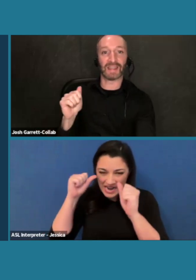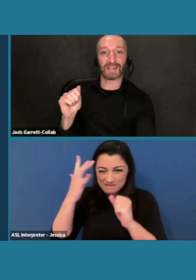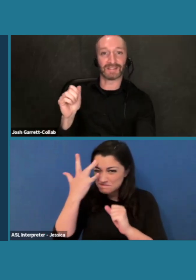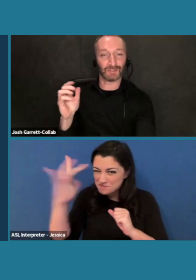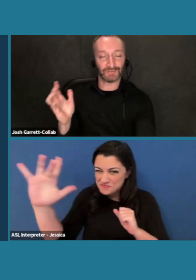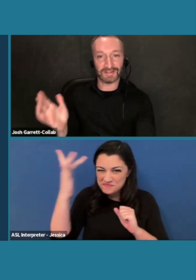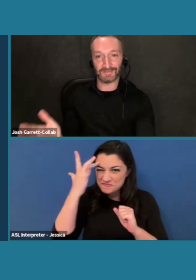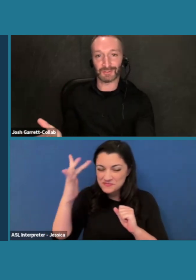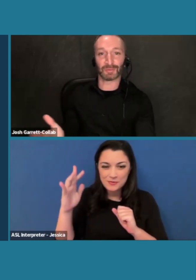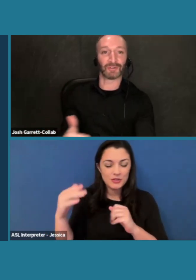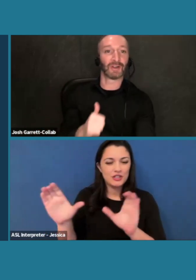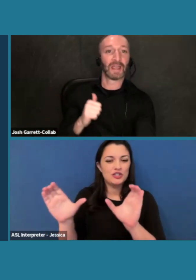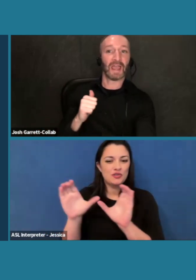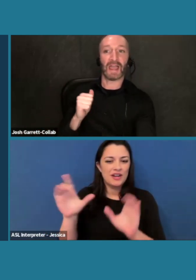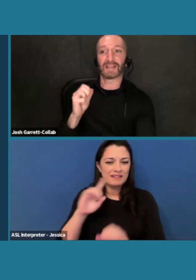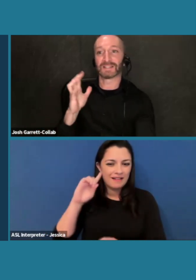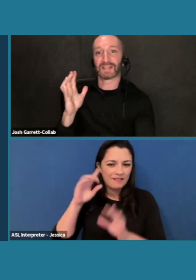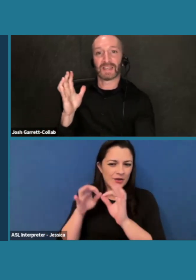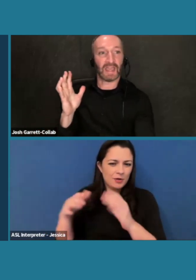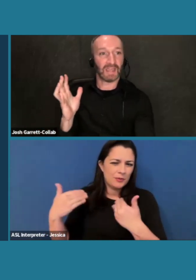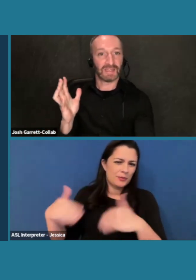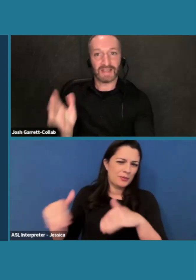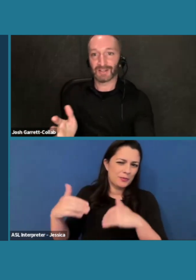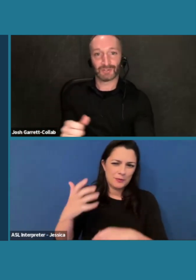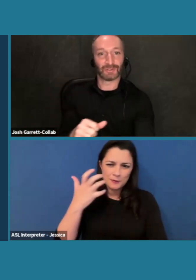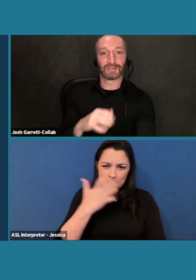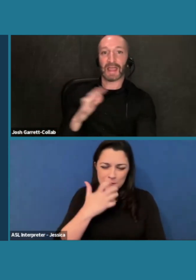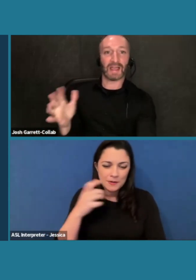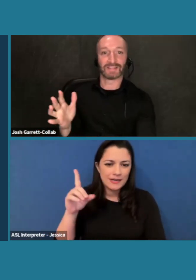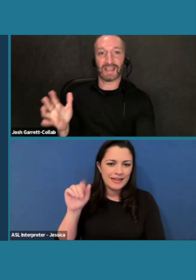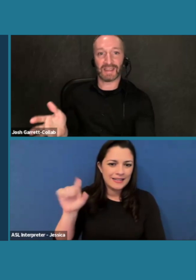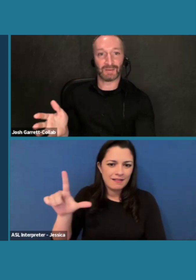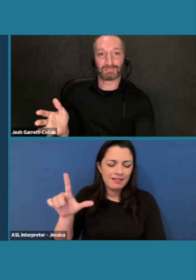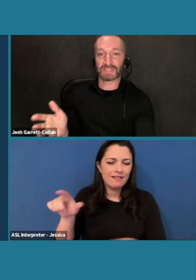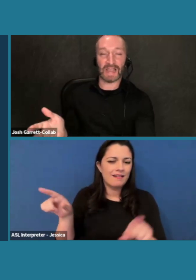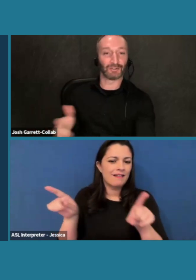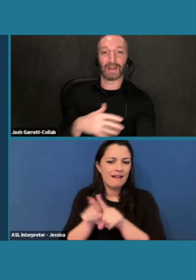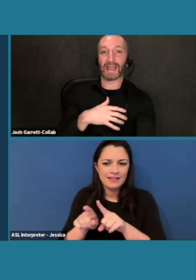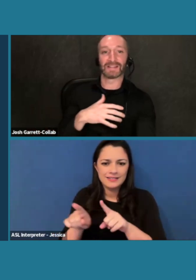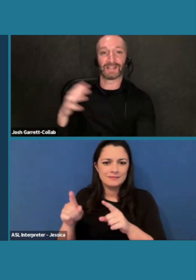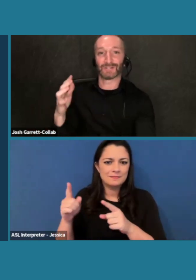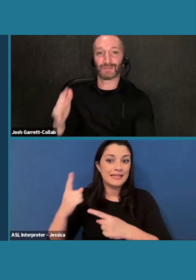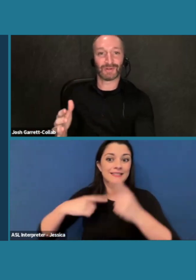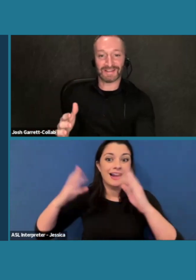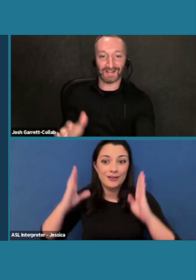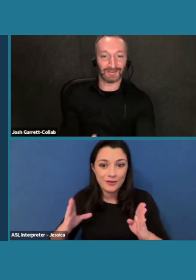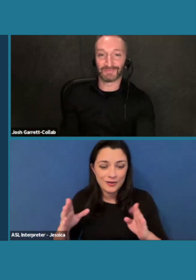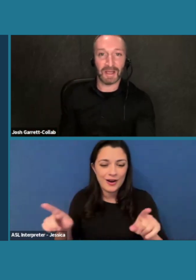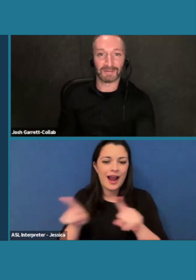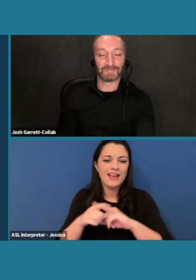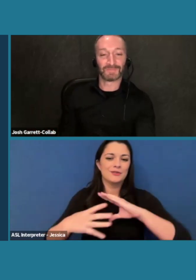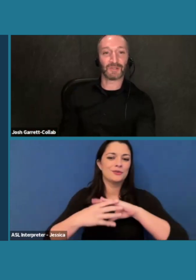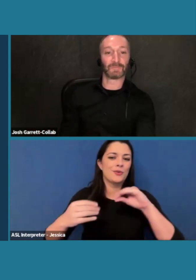as a certified deaf interpreter, as a DASL, as a signer, as a